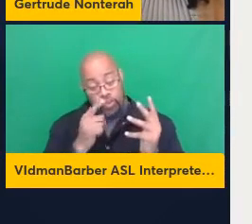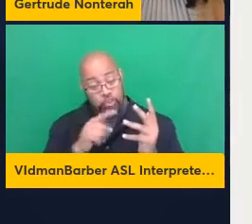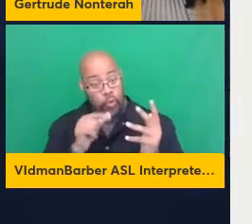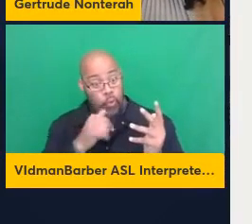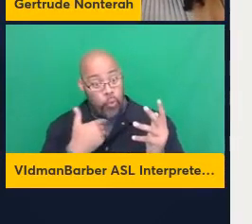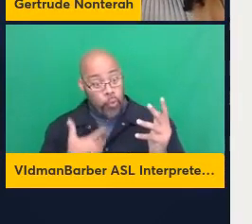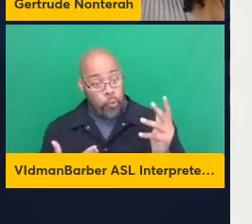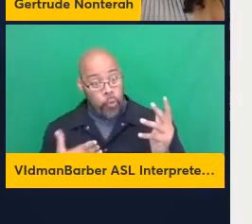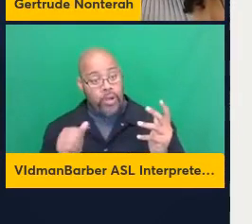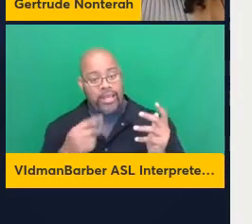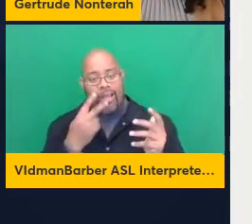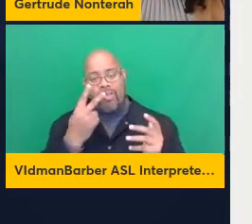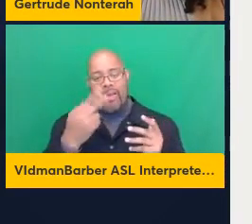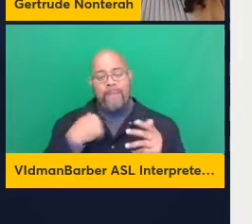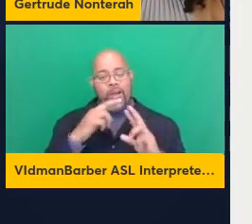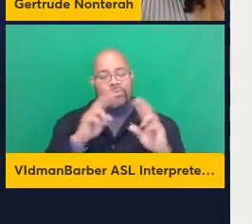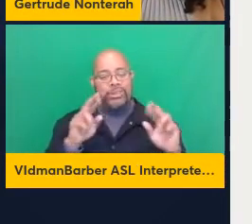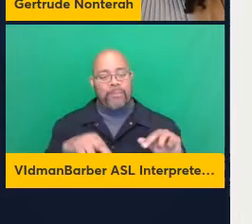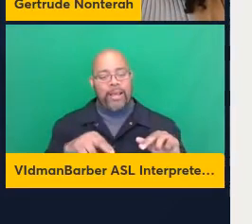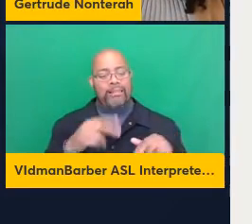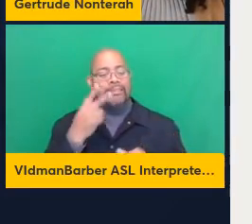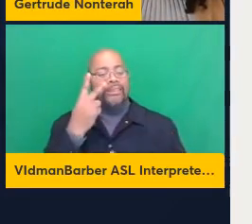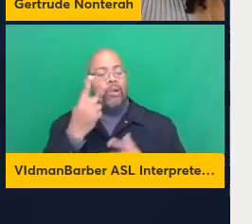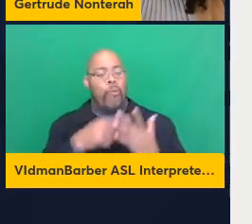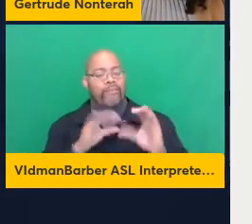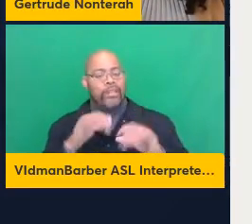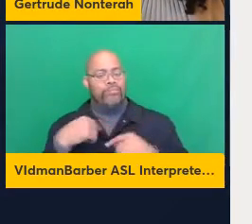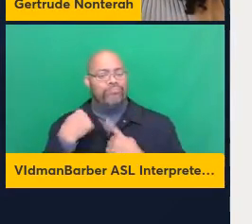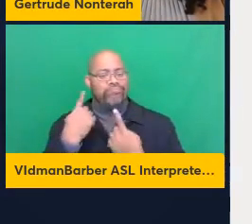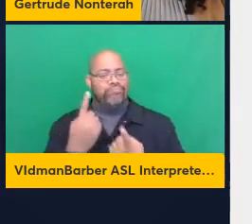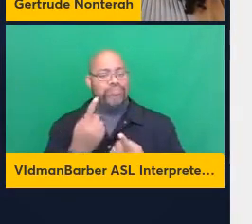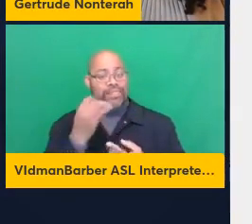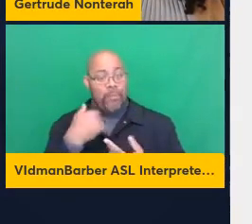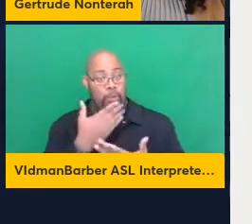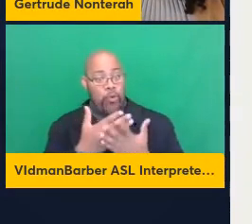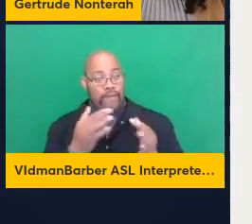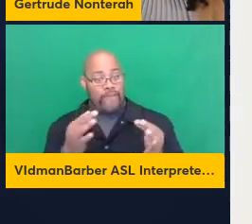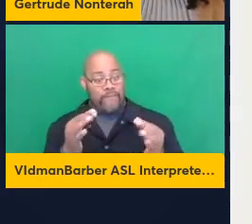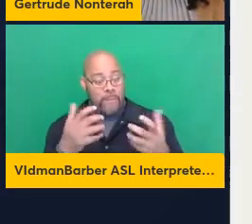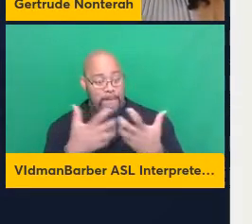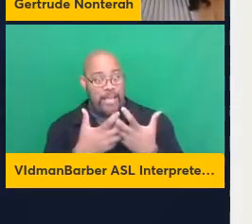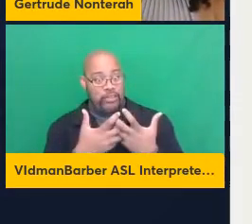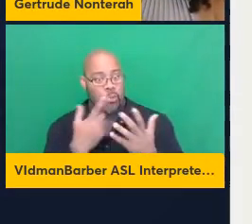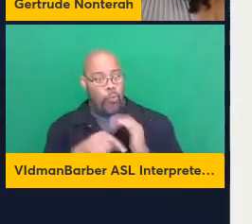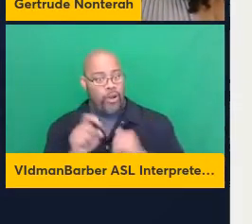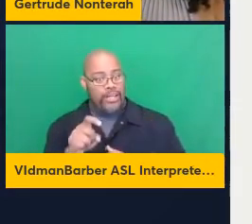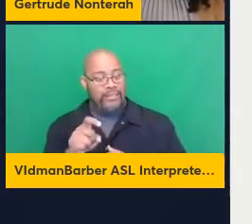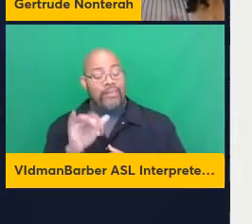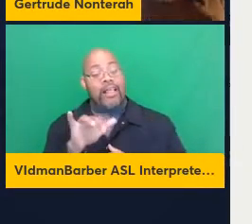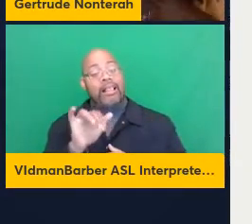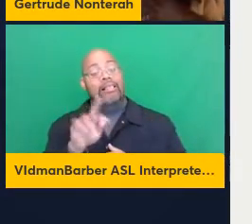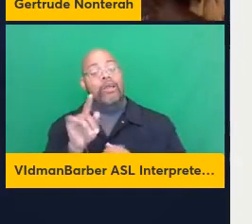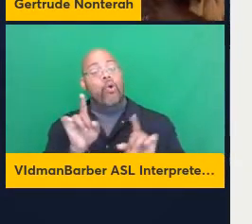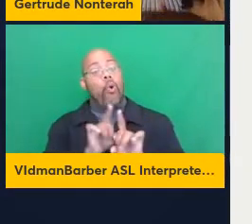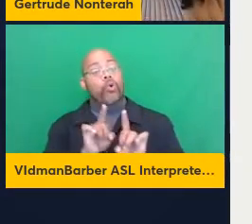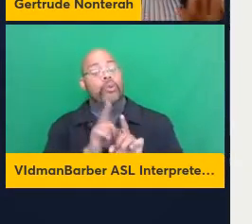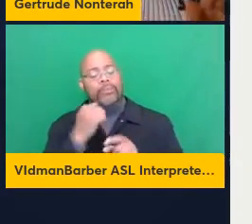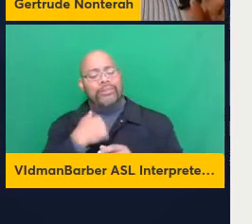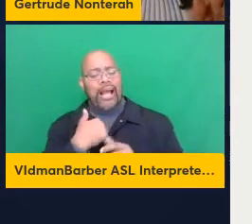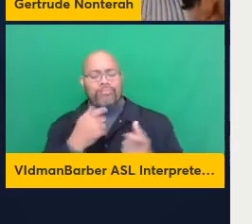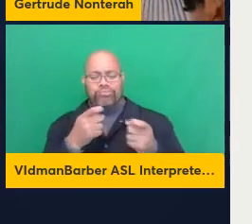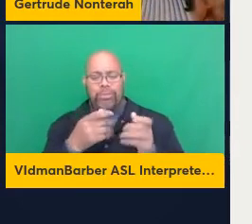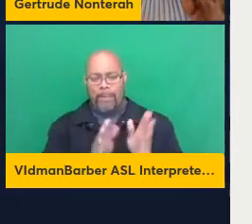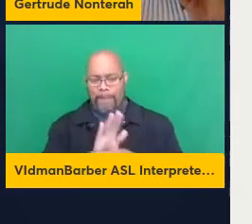am, they can look at my resume and see what I have done and see if I'm a good fit for what they need. Now, this link is also something, because I run a